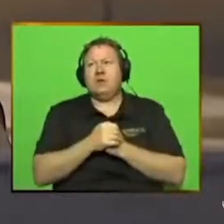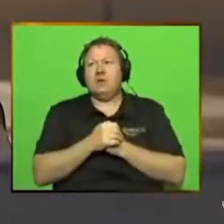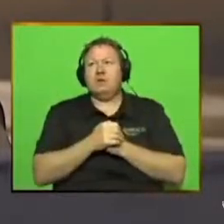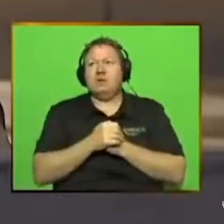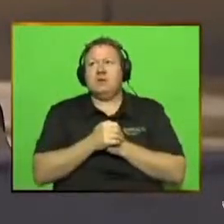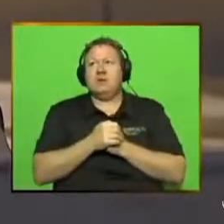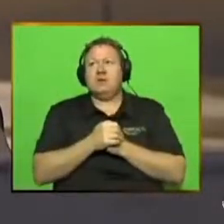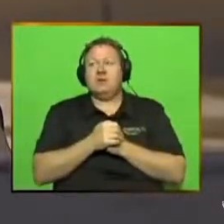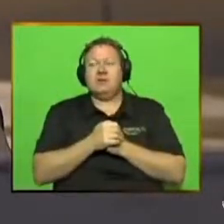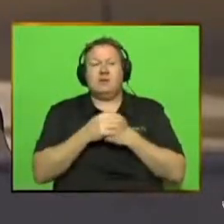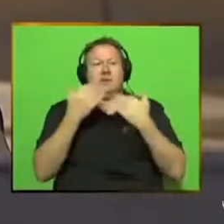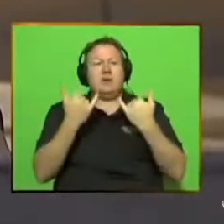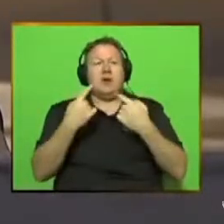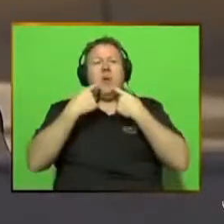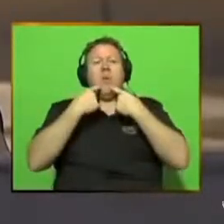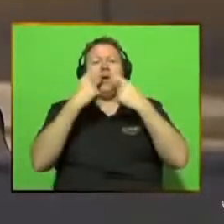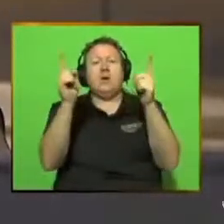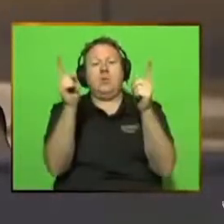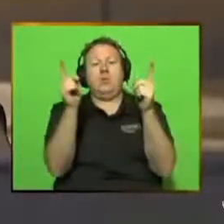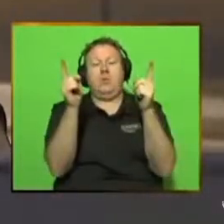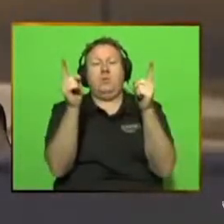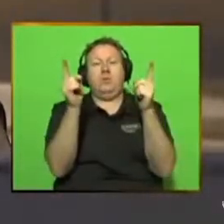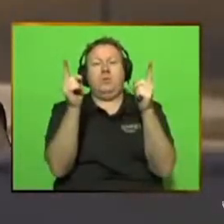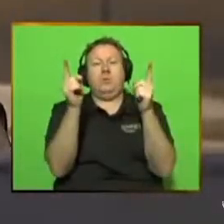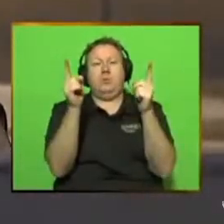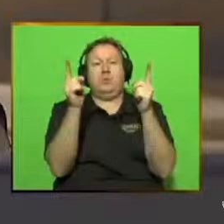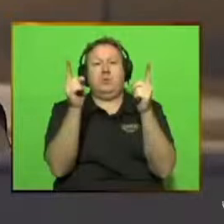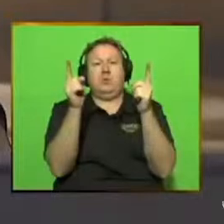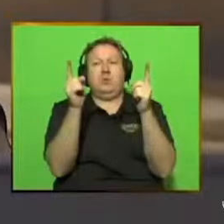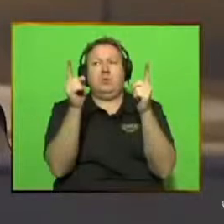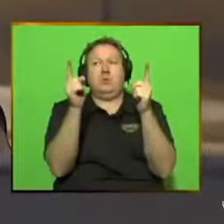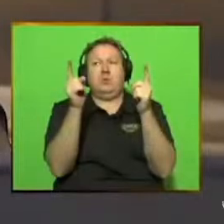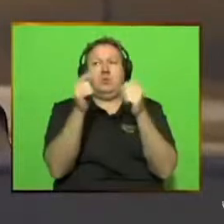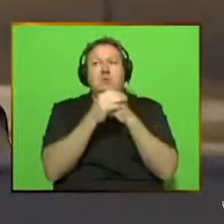I now want to announce